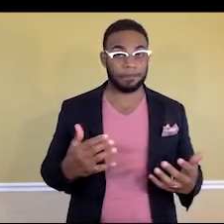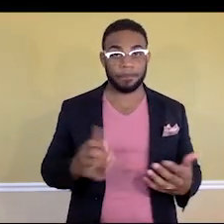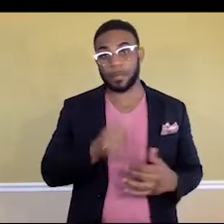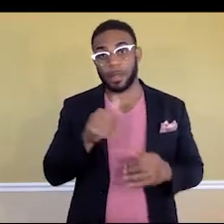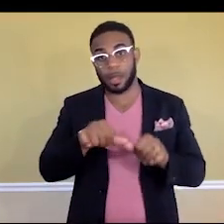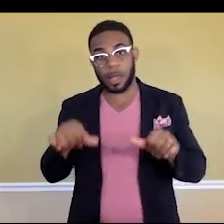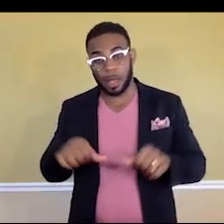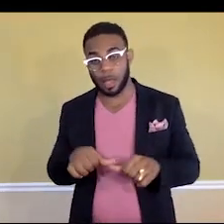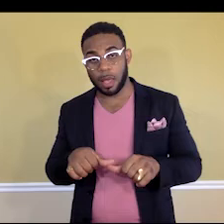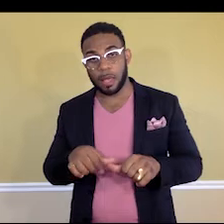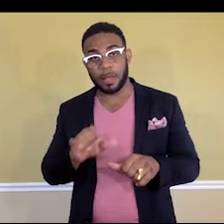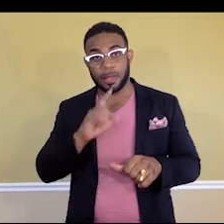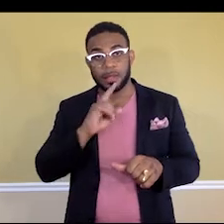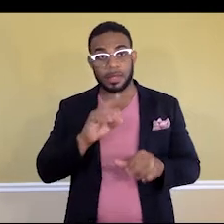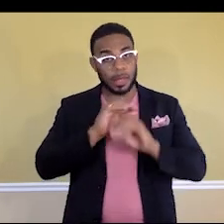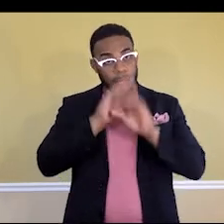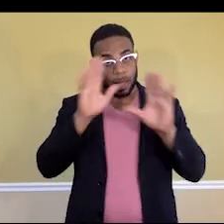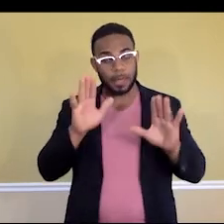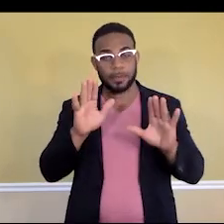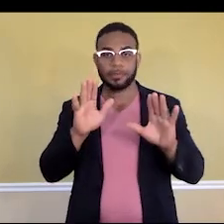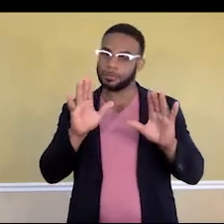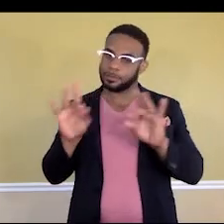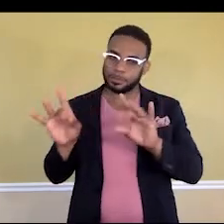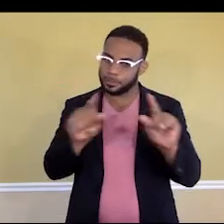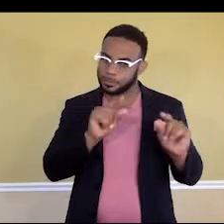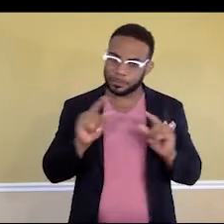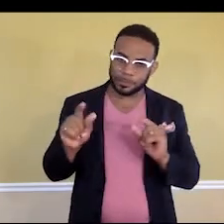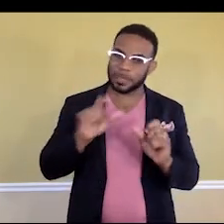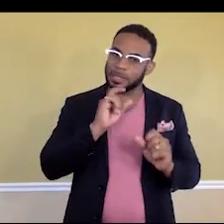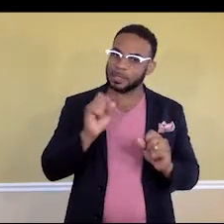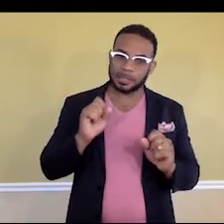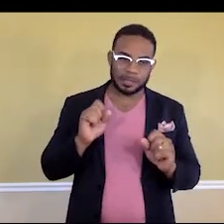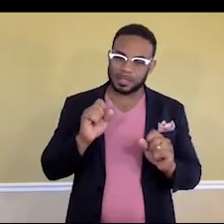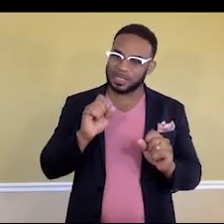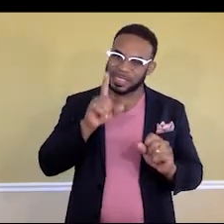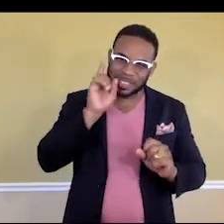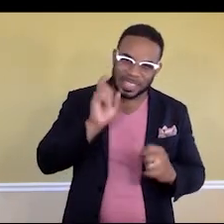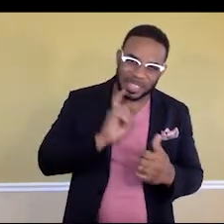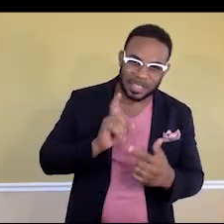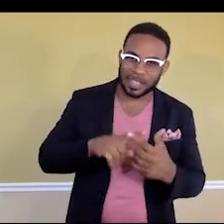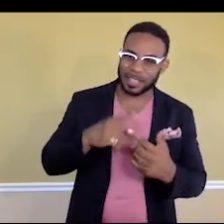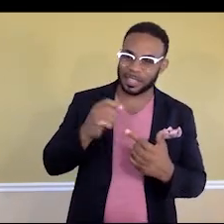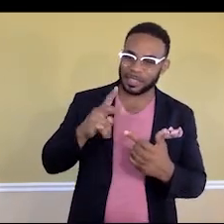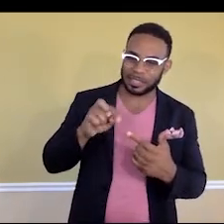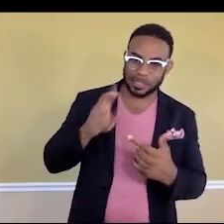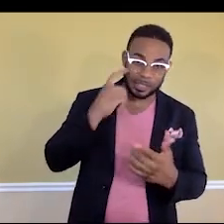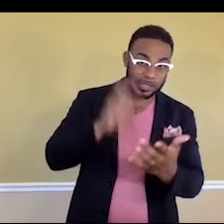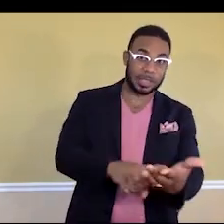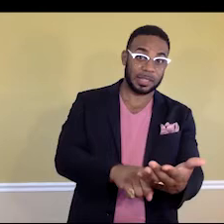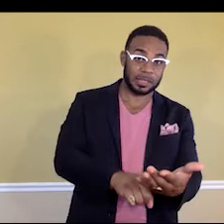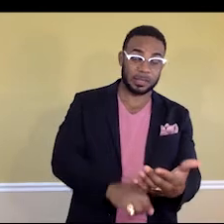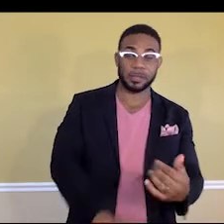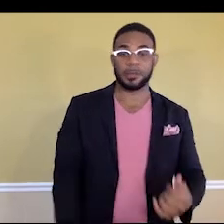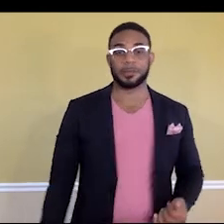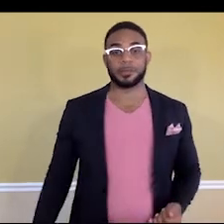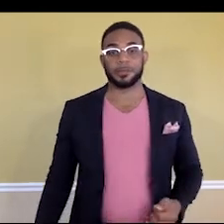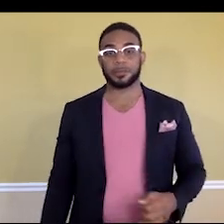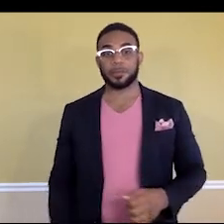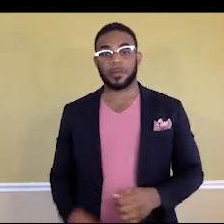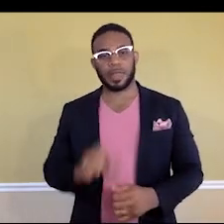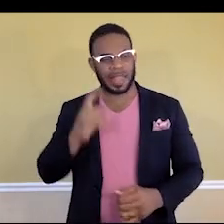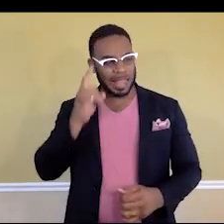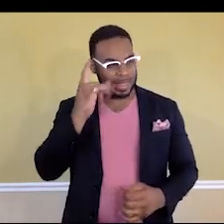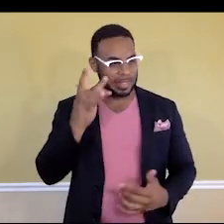Another area that is obviously controversial is sexuality and gender detection. I